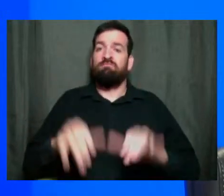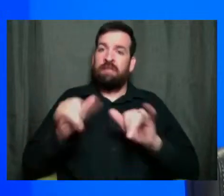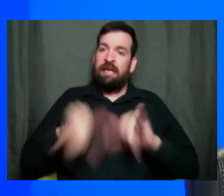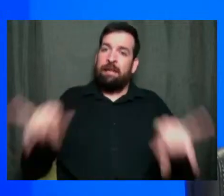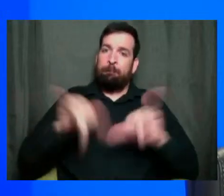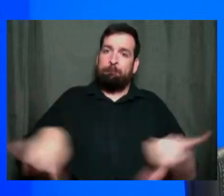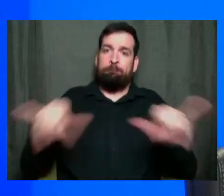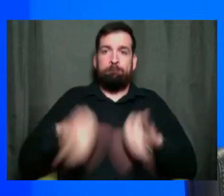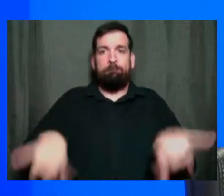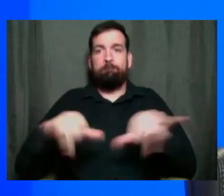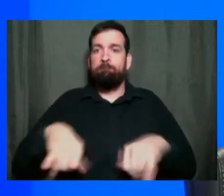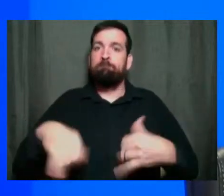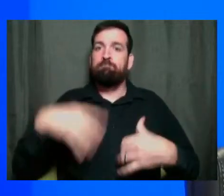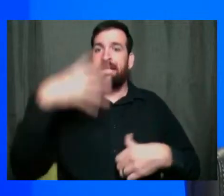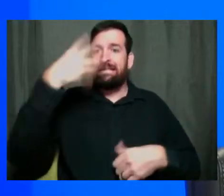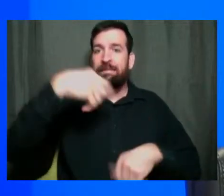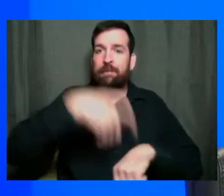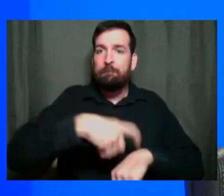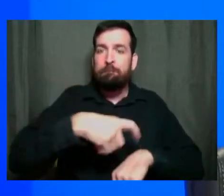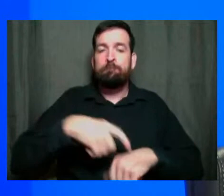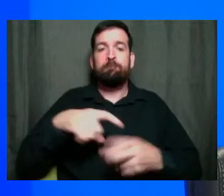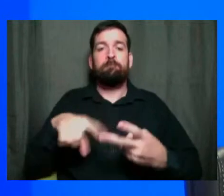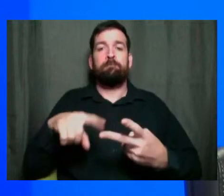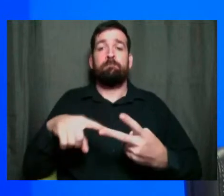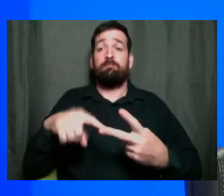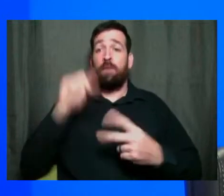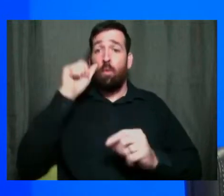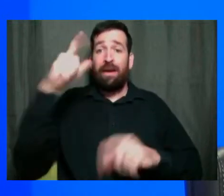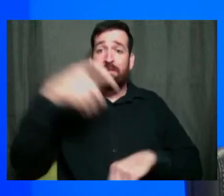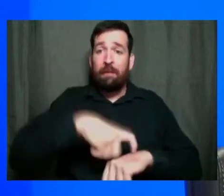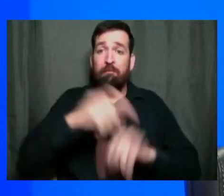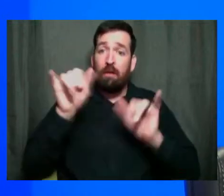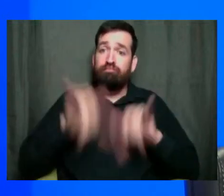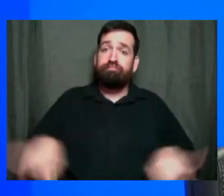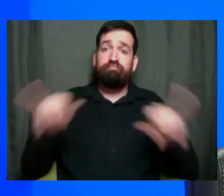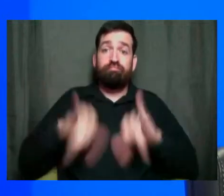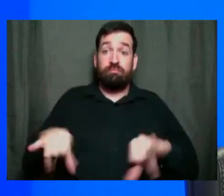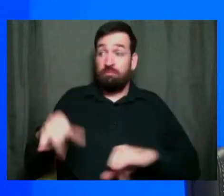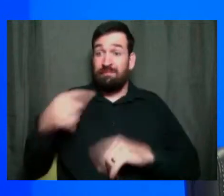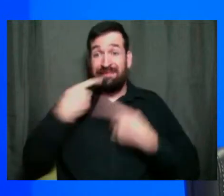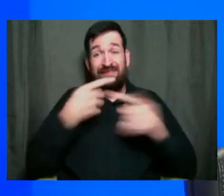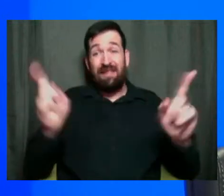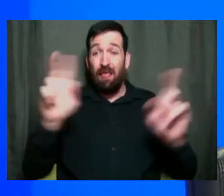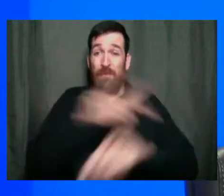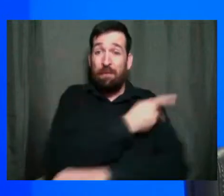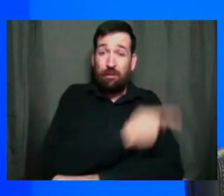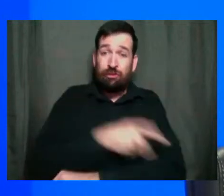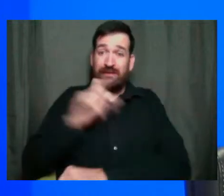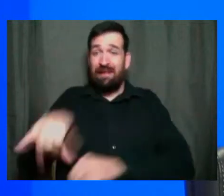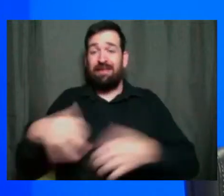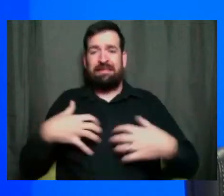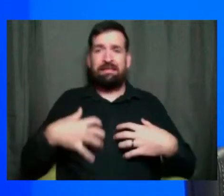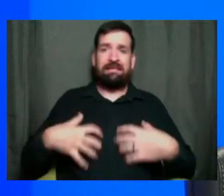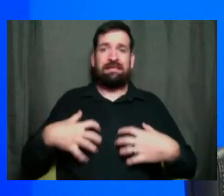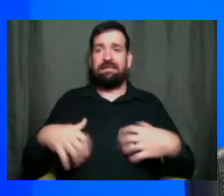all those things. What I've told a lot of my patients that have this anxiety, this worry about, several patients truly would meet